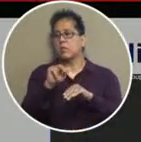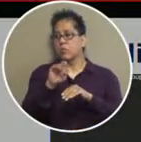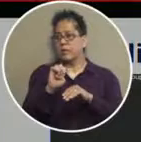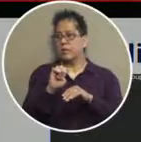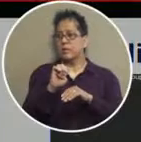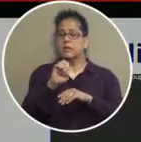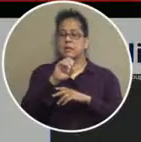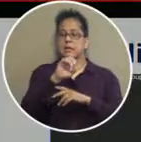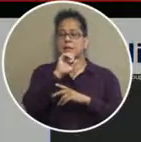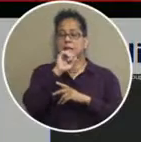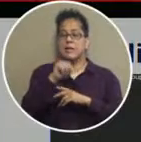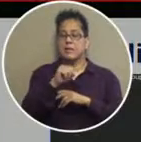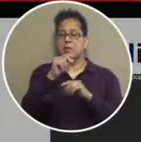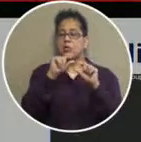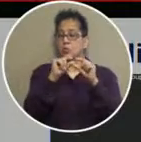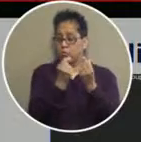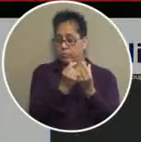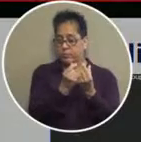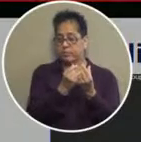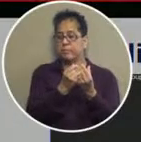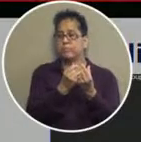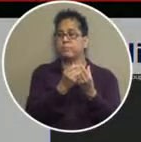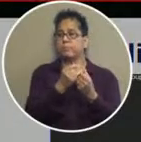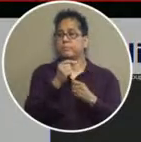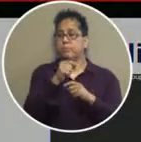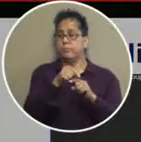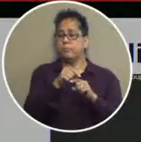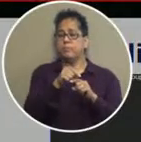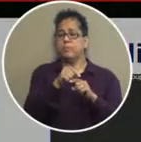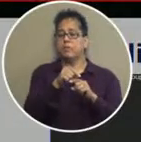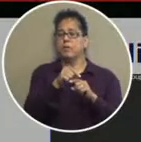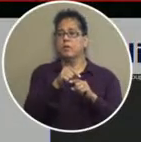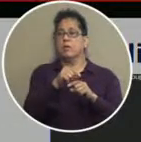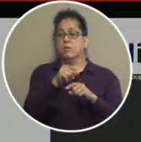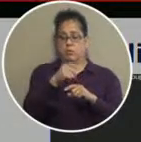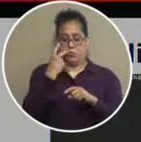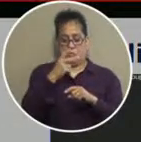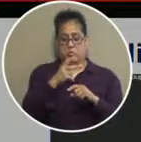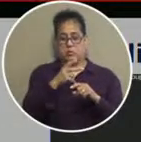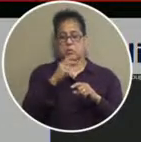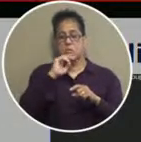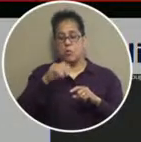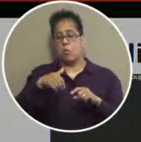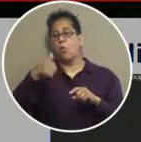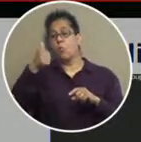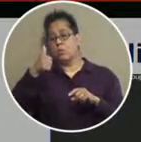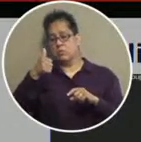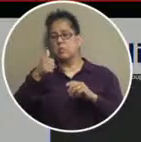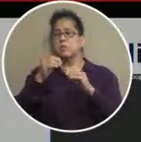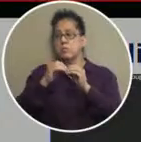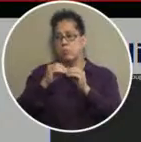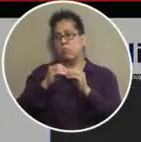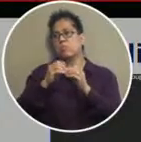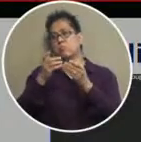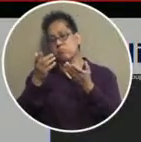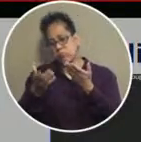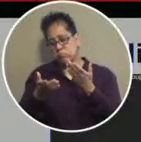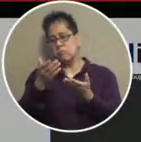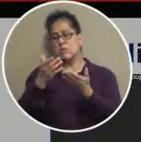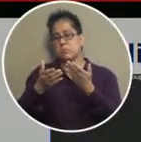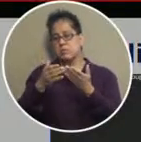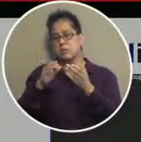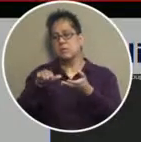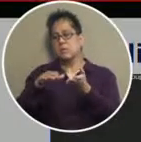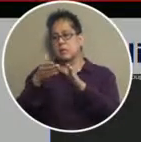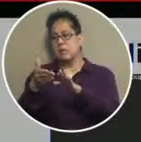can see what has happened across the country. The older we are, the more likely it is that we're going to die. And we